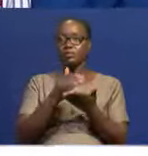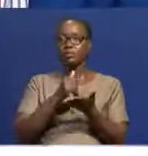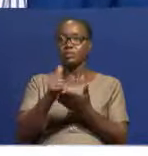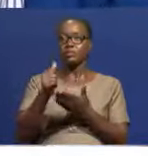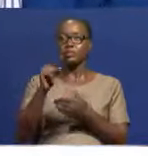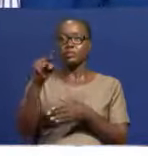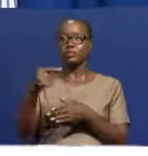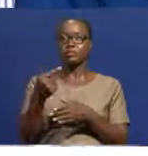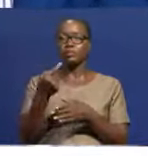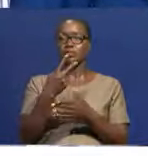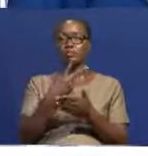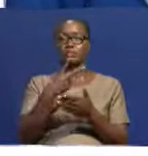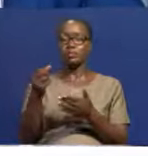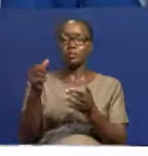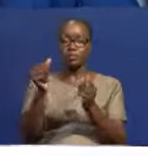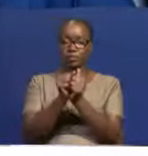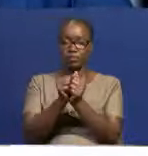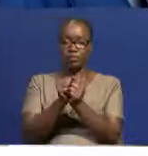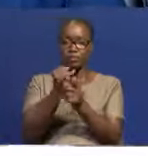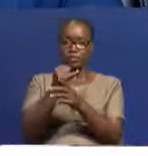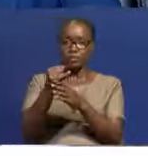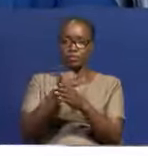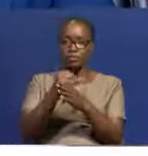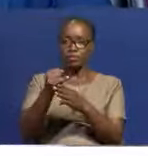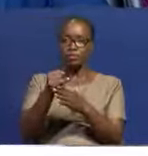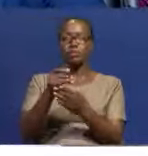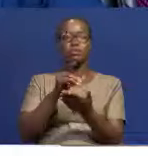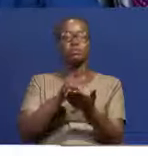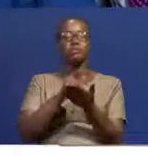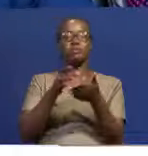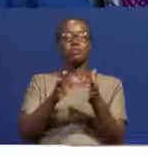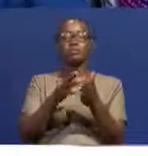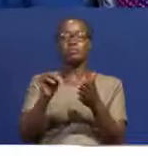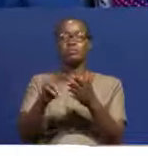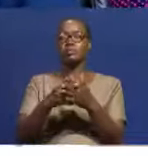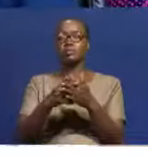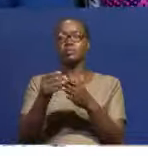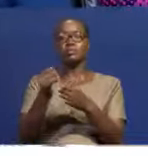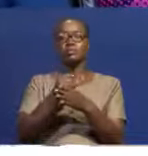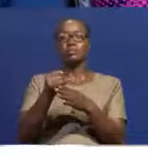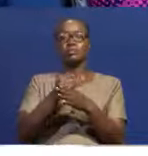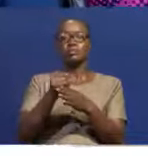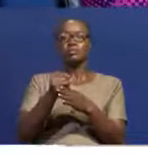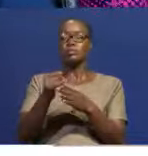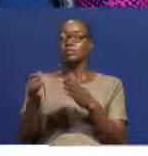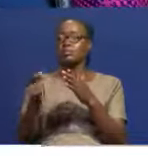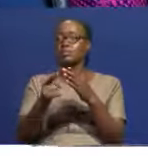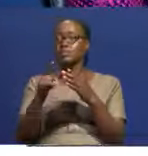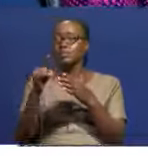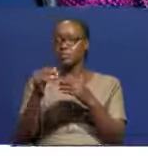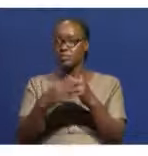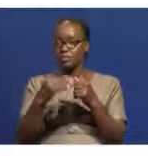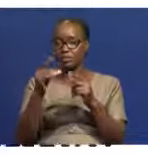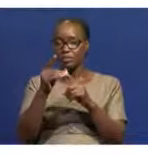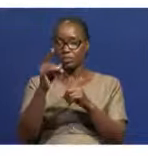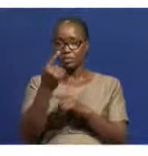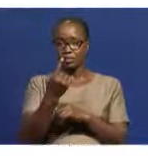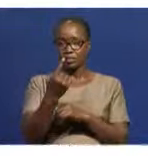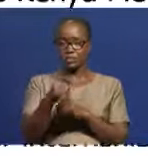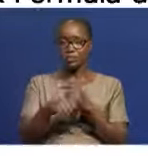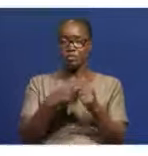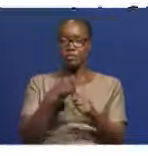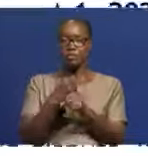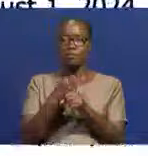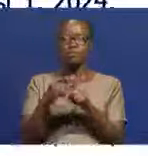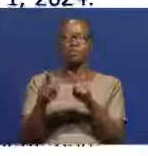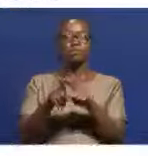of 1,210 intern doctors, allowing them to commence their internships by August 1st this year. The